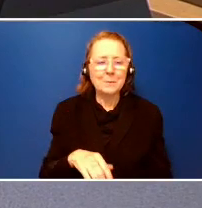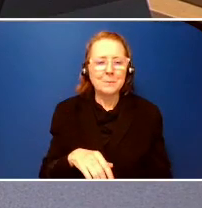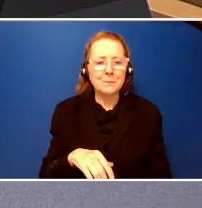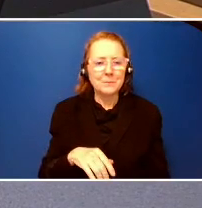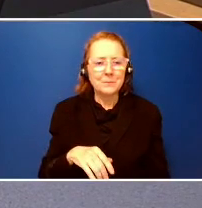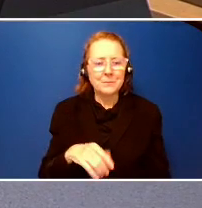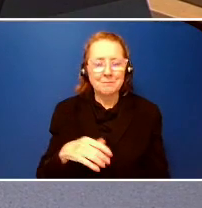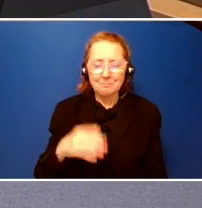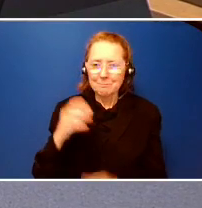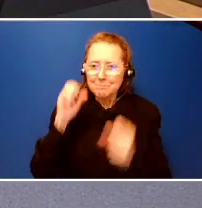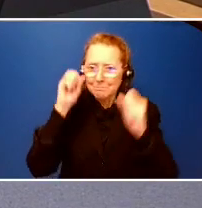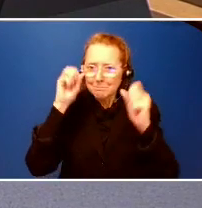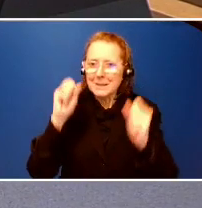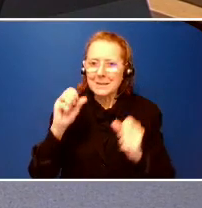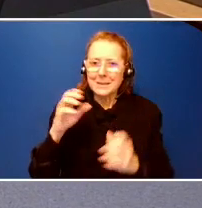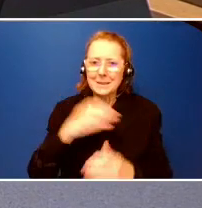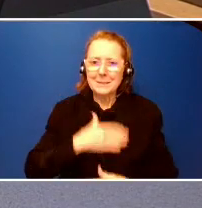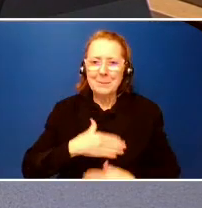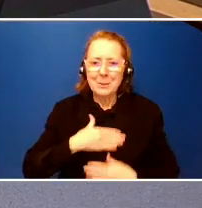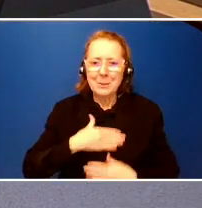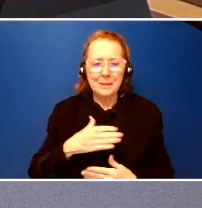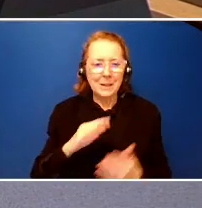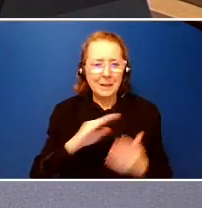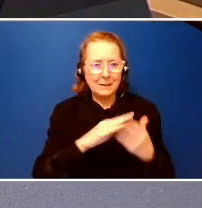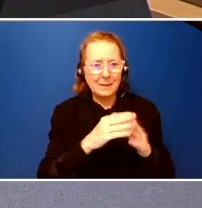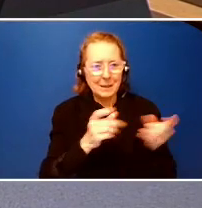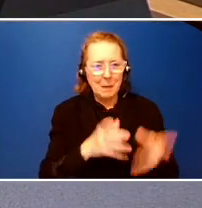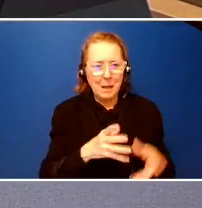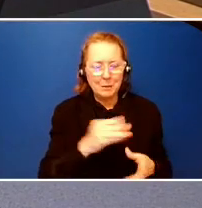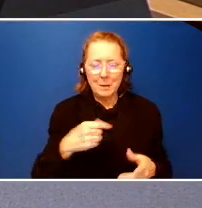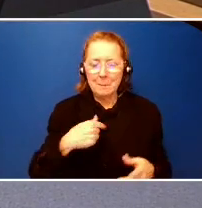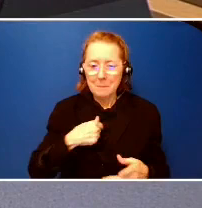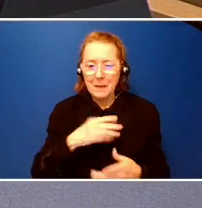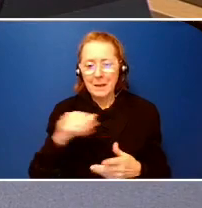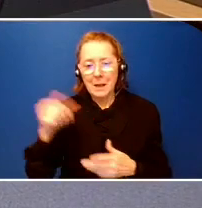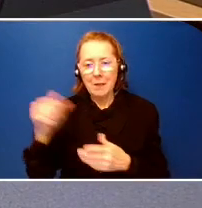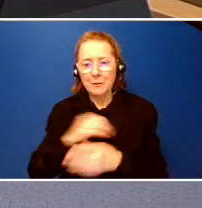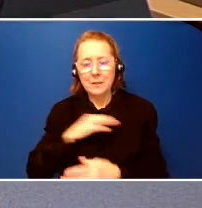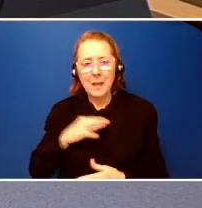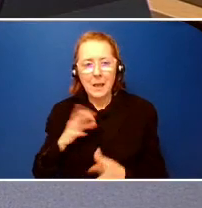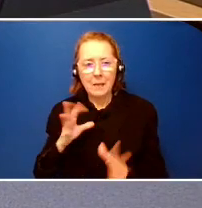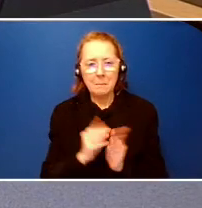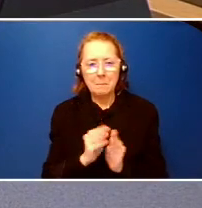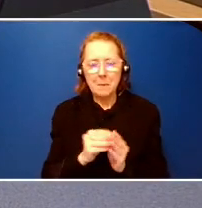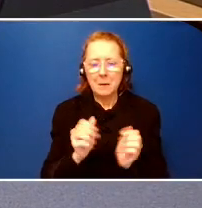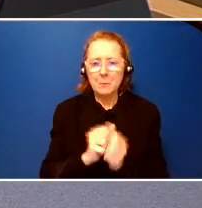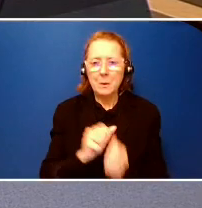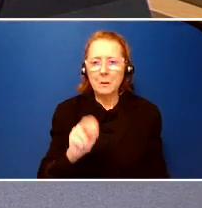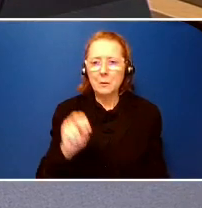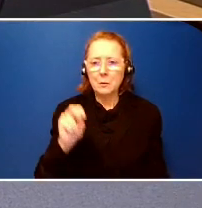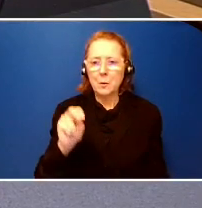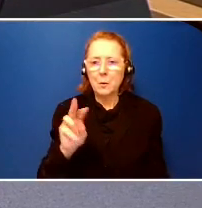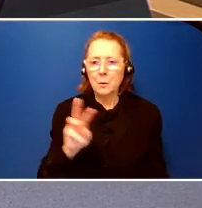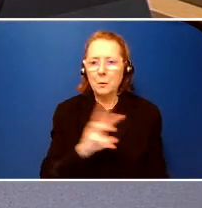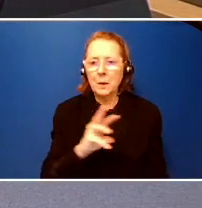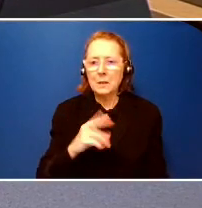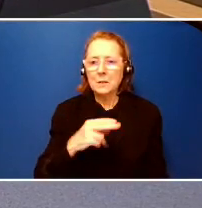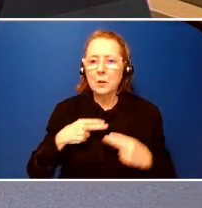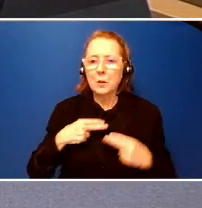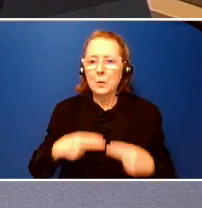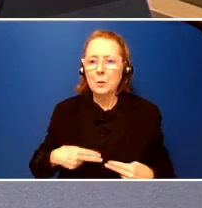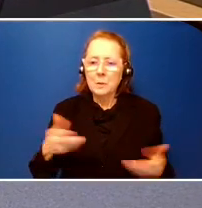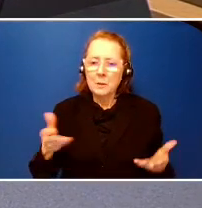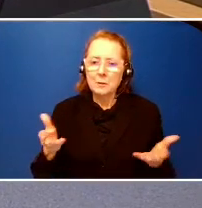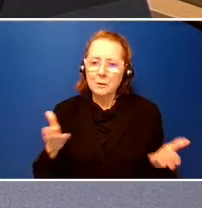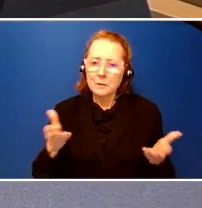I, along with other staff, met with Northwest Human Services to talk about how we can work better together delivering